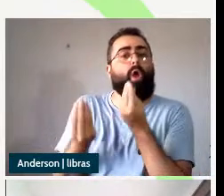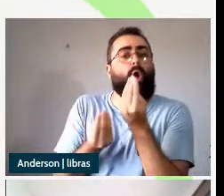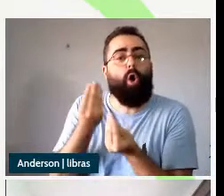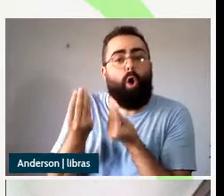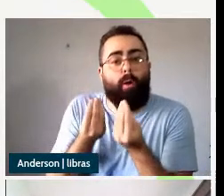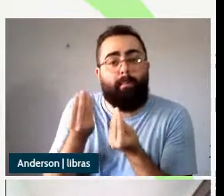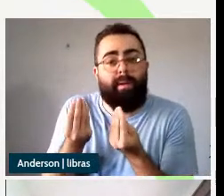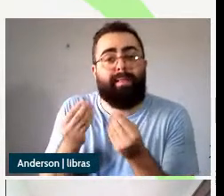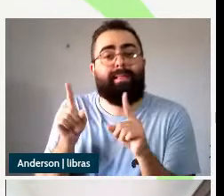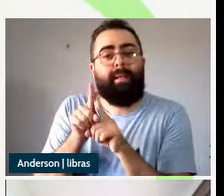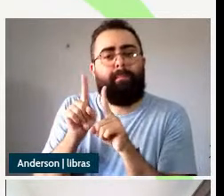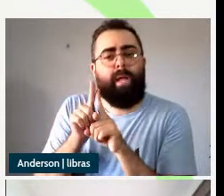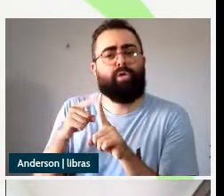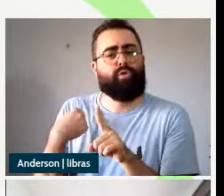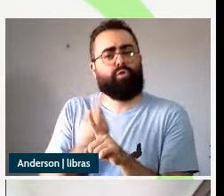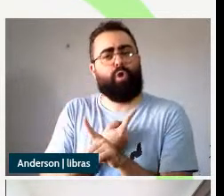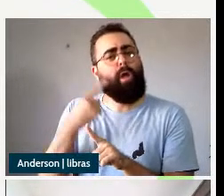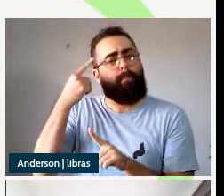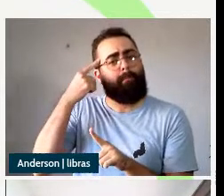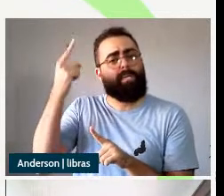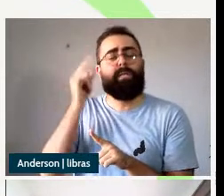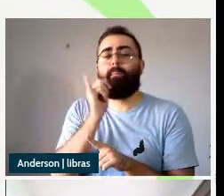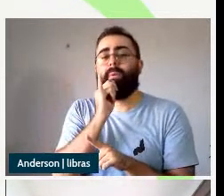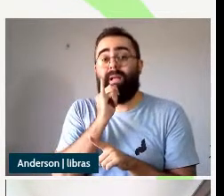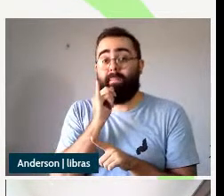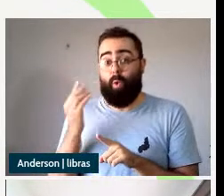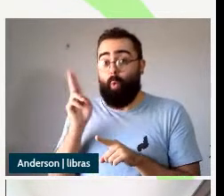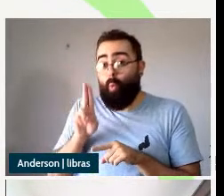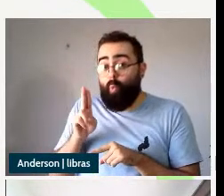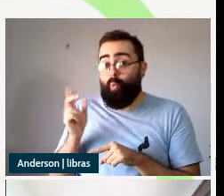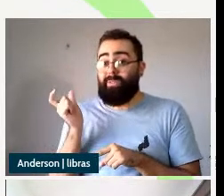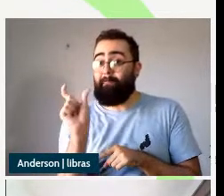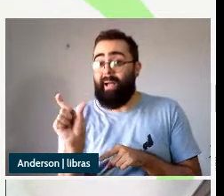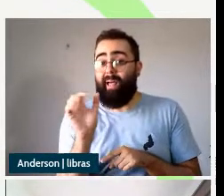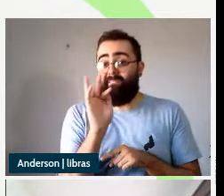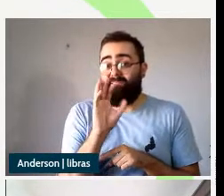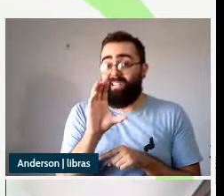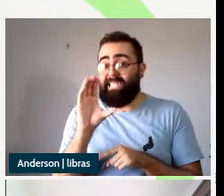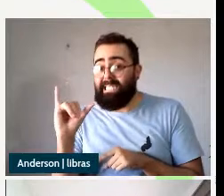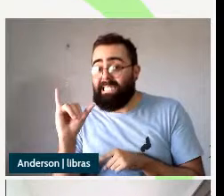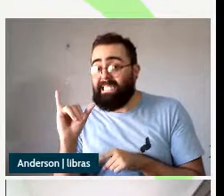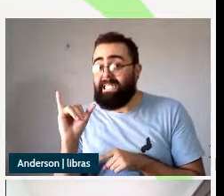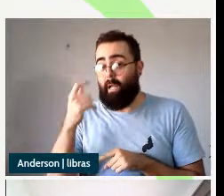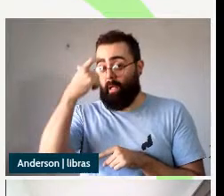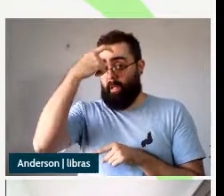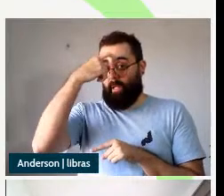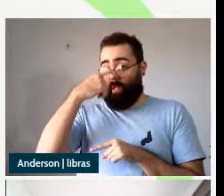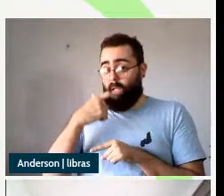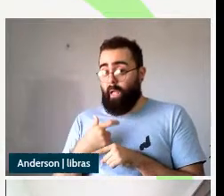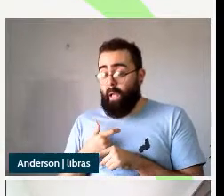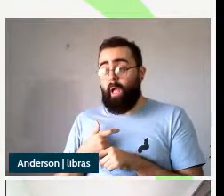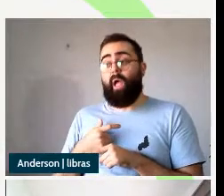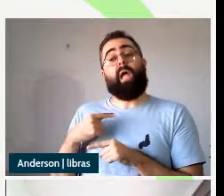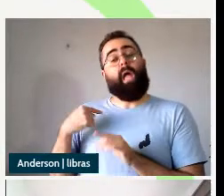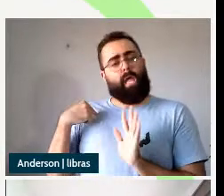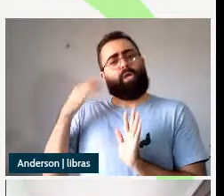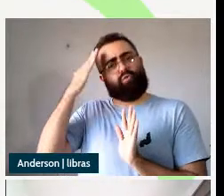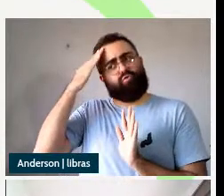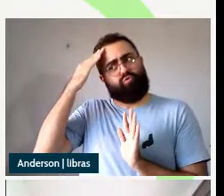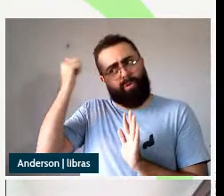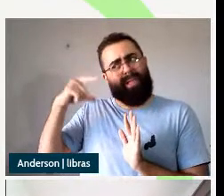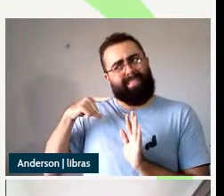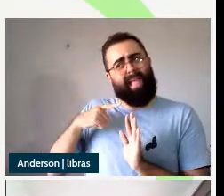assume that when we use a free choice item the speaker may be signaling that any conceivable possibility is an option